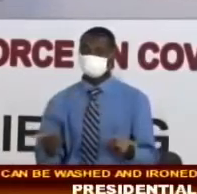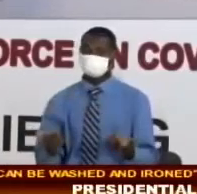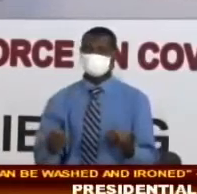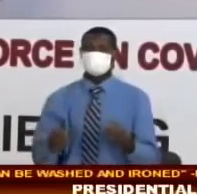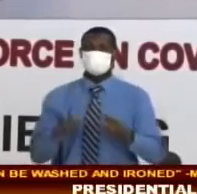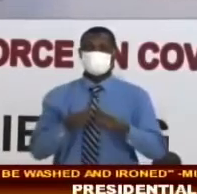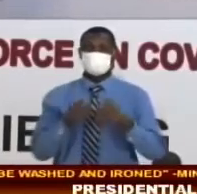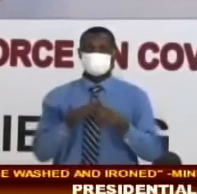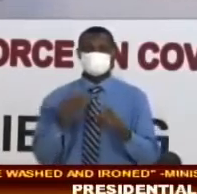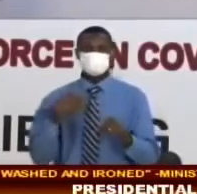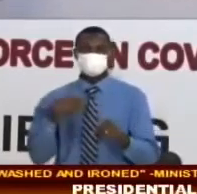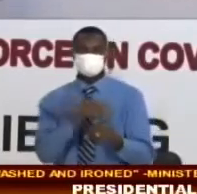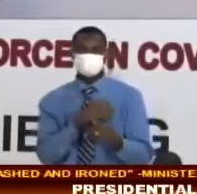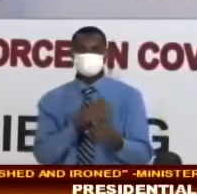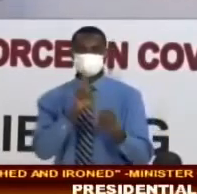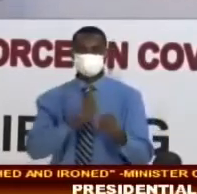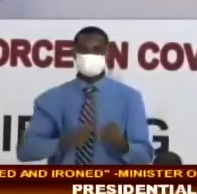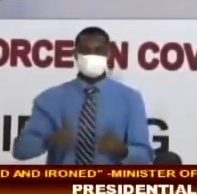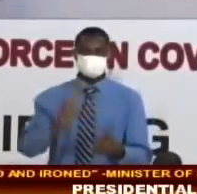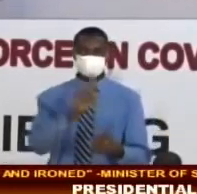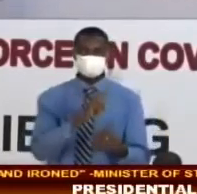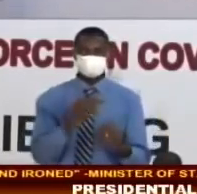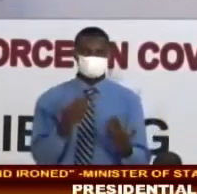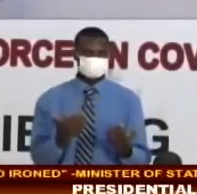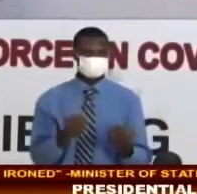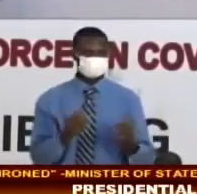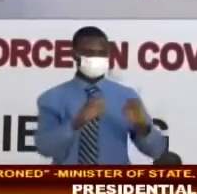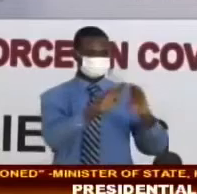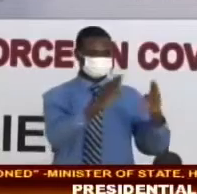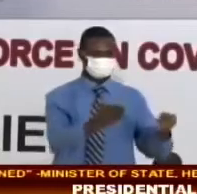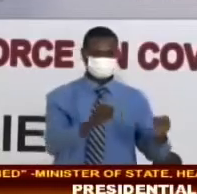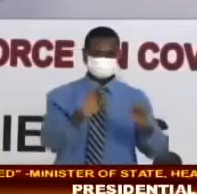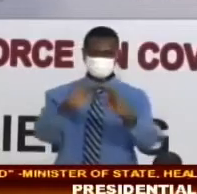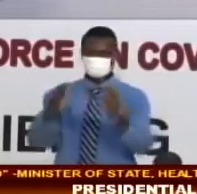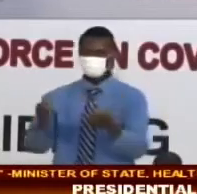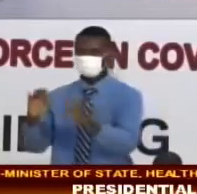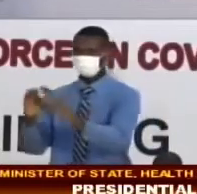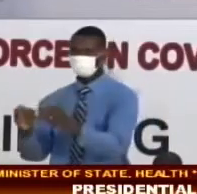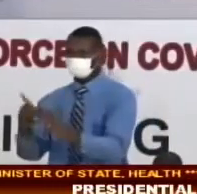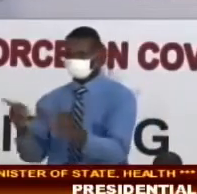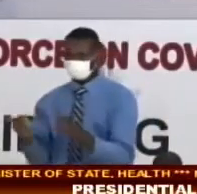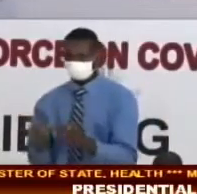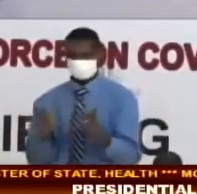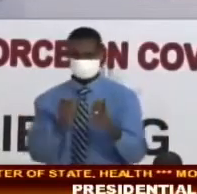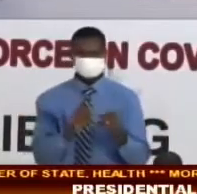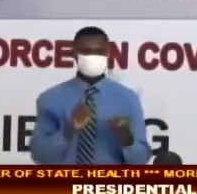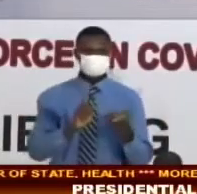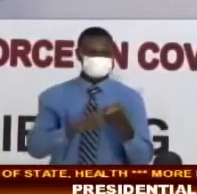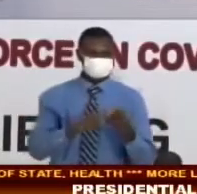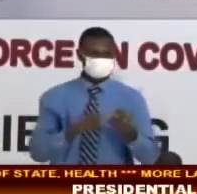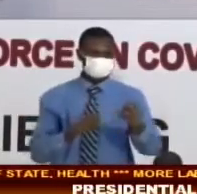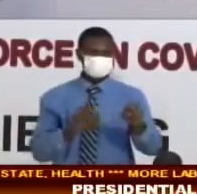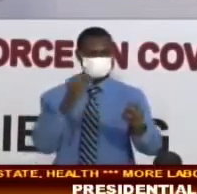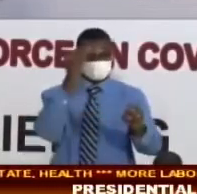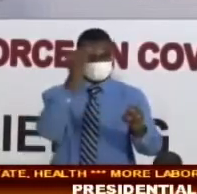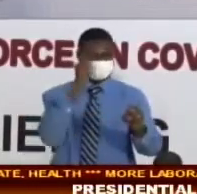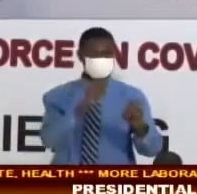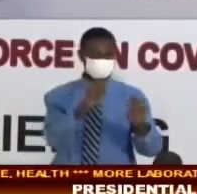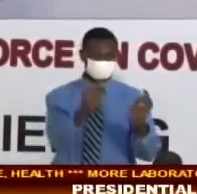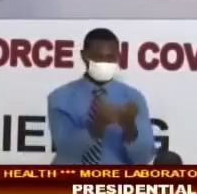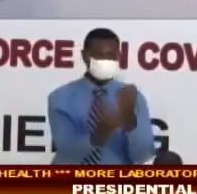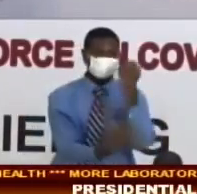mobile phone networks to identify these poor and vulnerable people